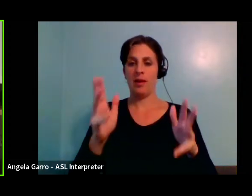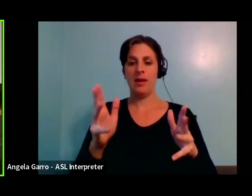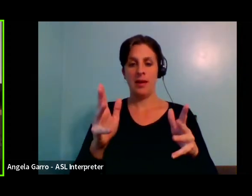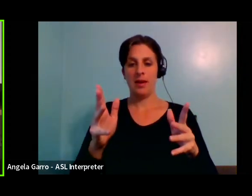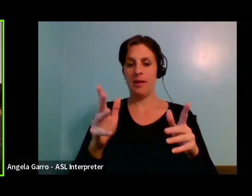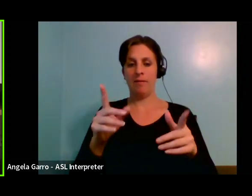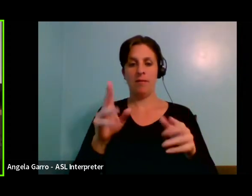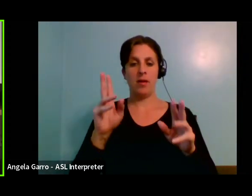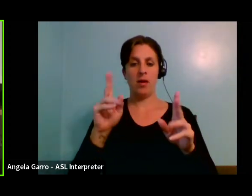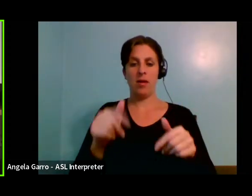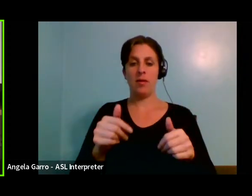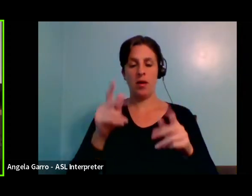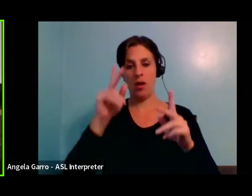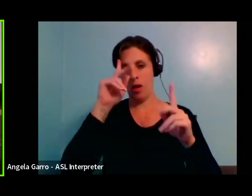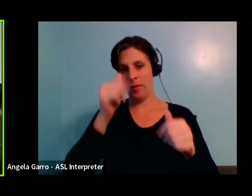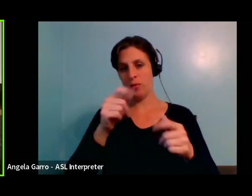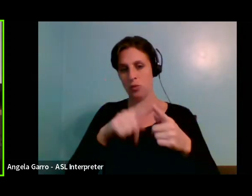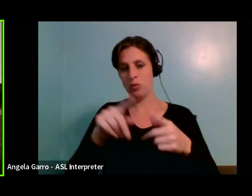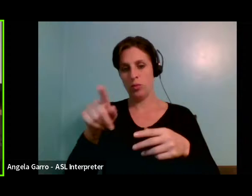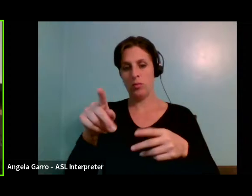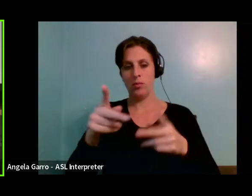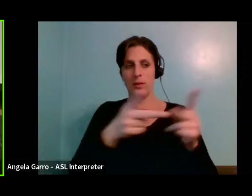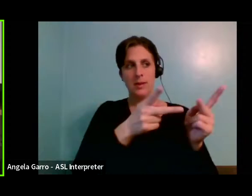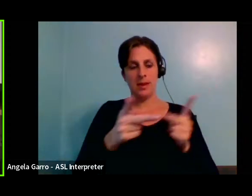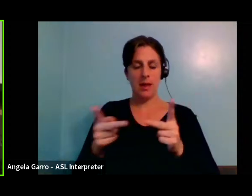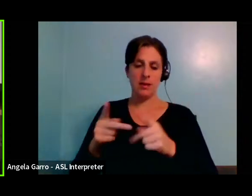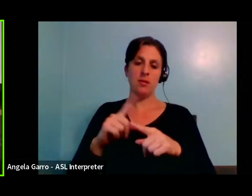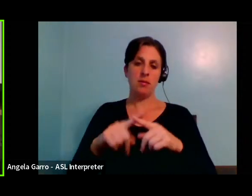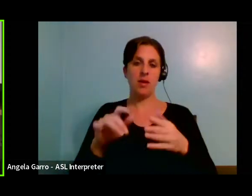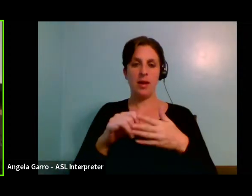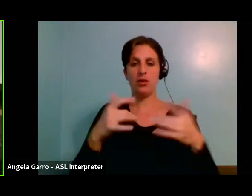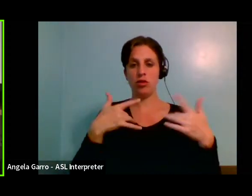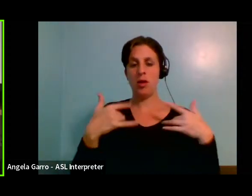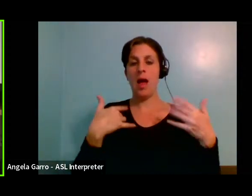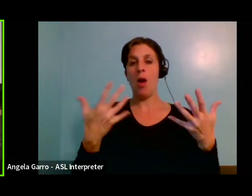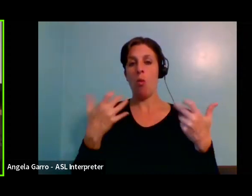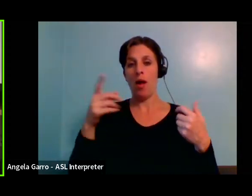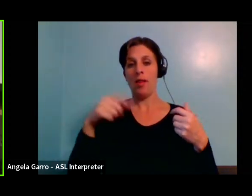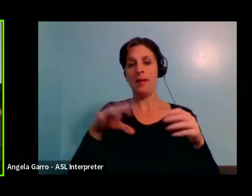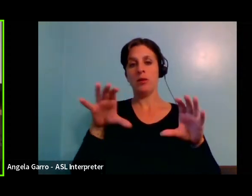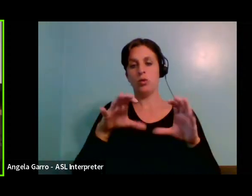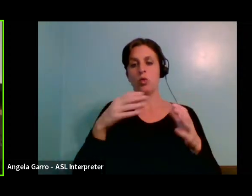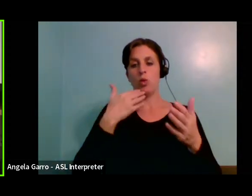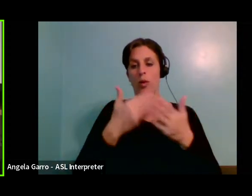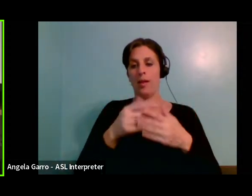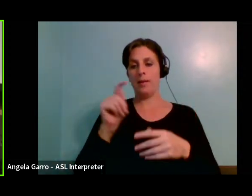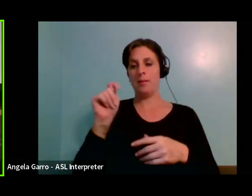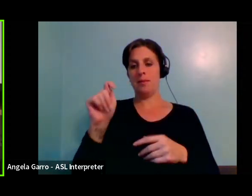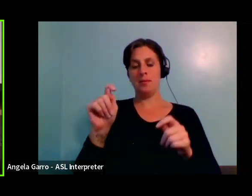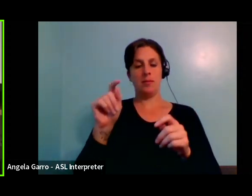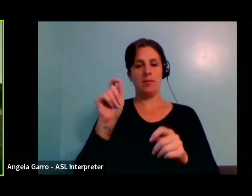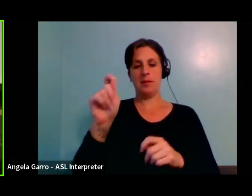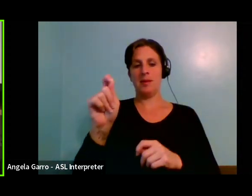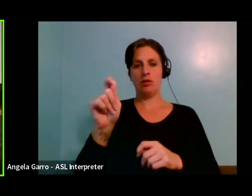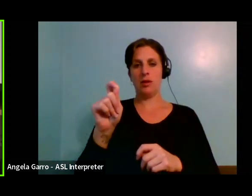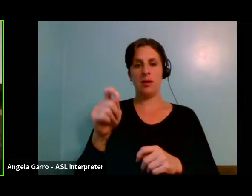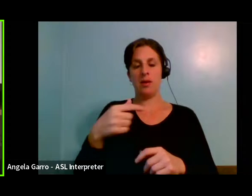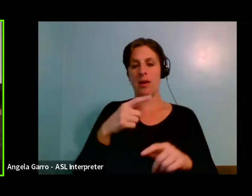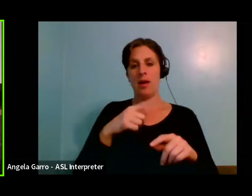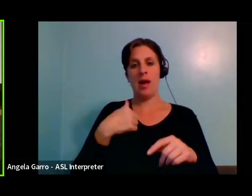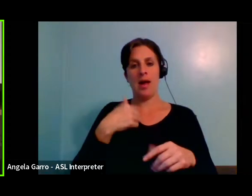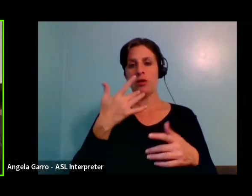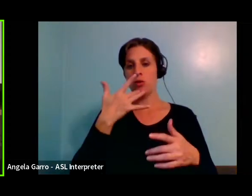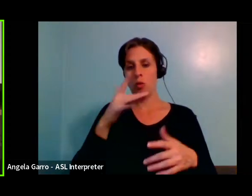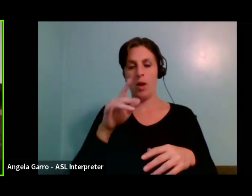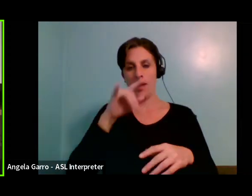but those are concerns. I want them to do well, period. And I don't want kids